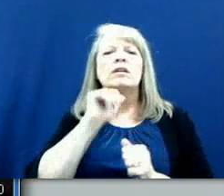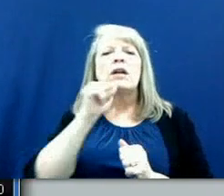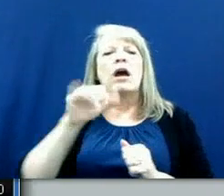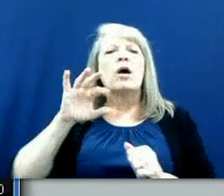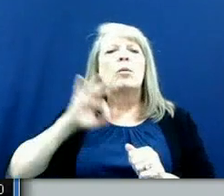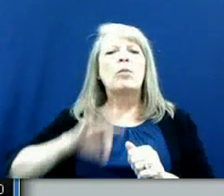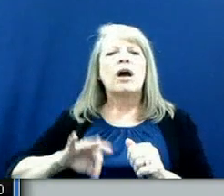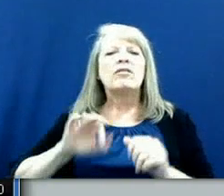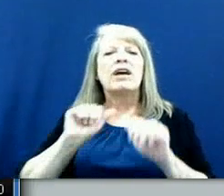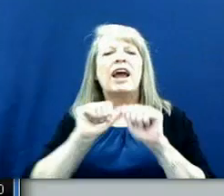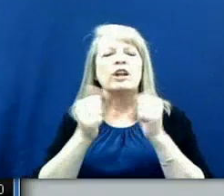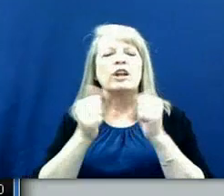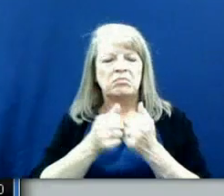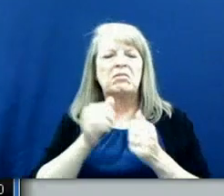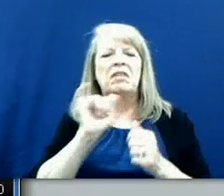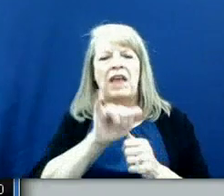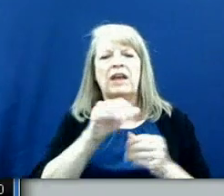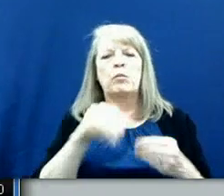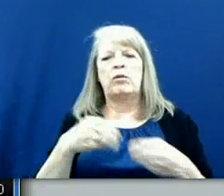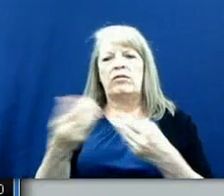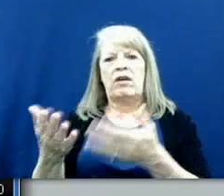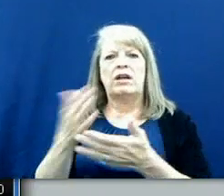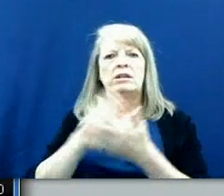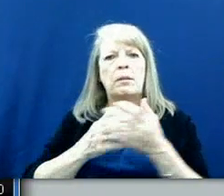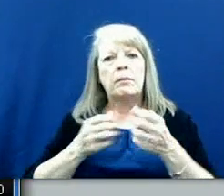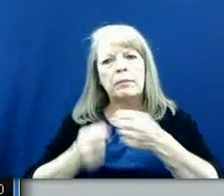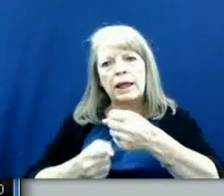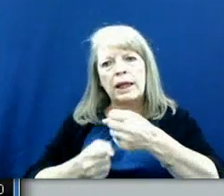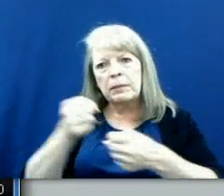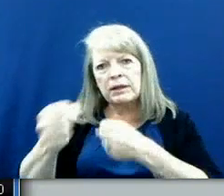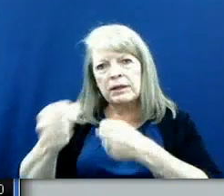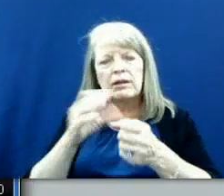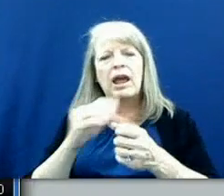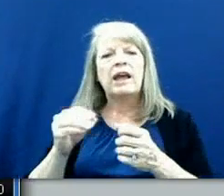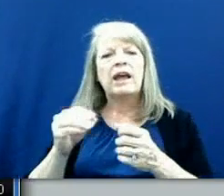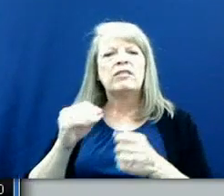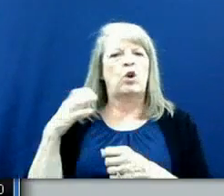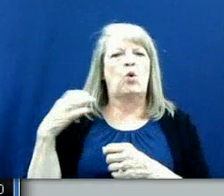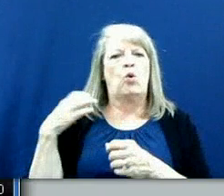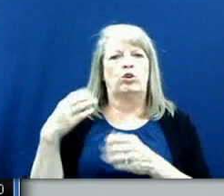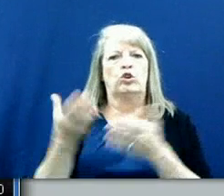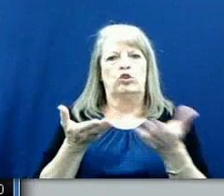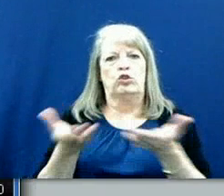provide placement and coaching services.